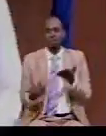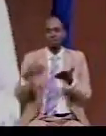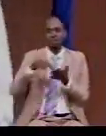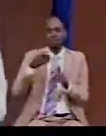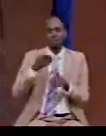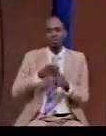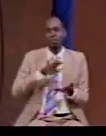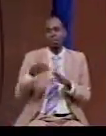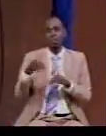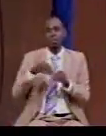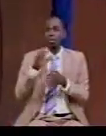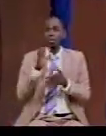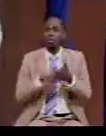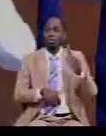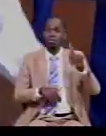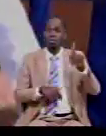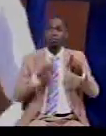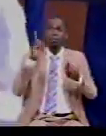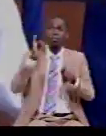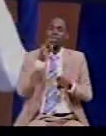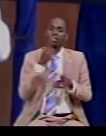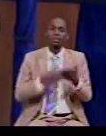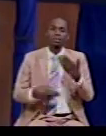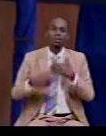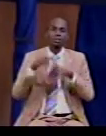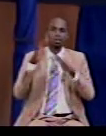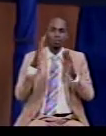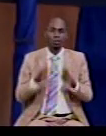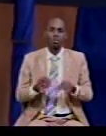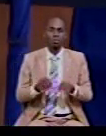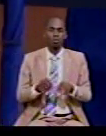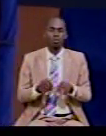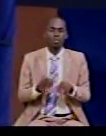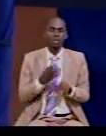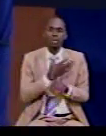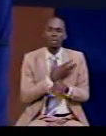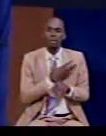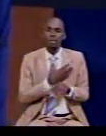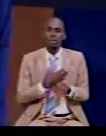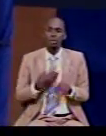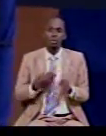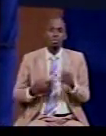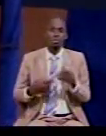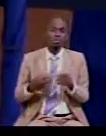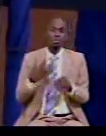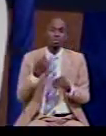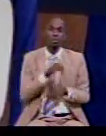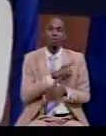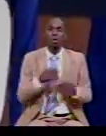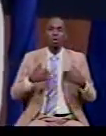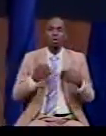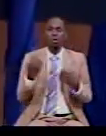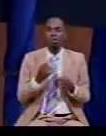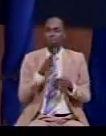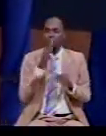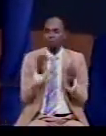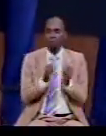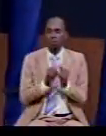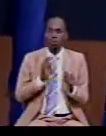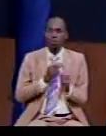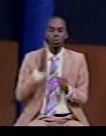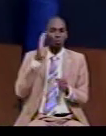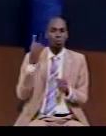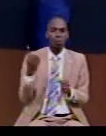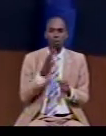penitent Peter. Our Lord has always been victorious and will ever be victorious. For even as a baby, Herod couldn't kill him. The Pharisees